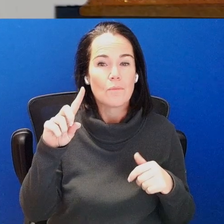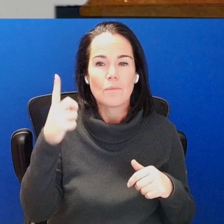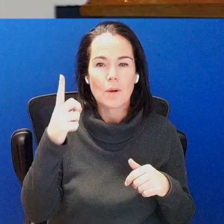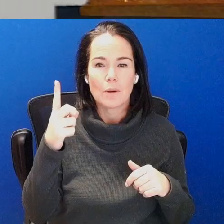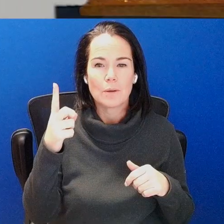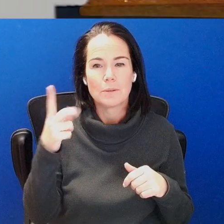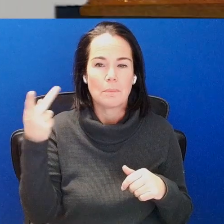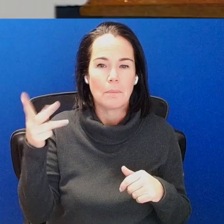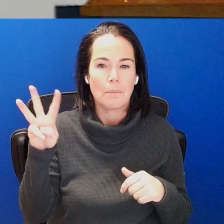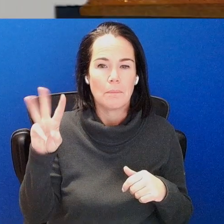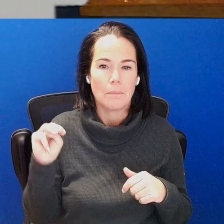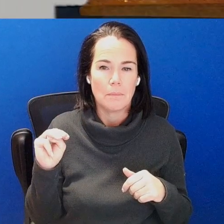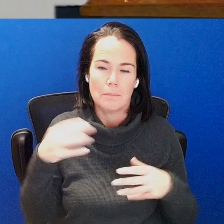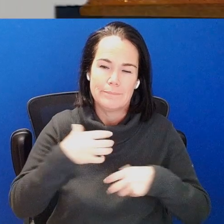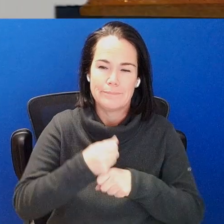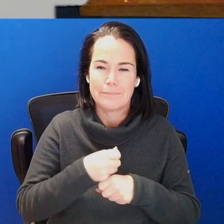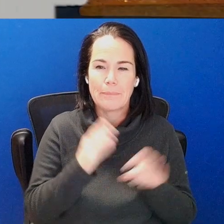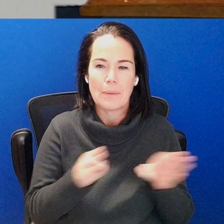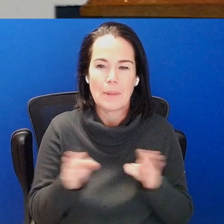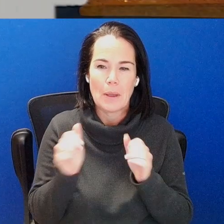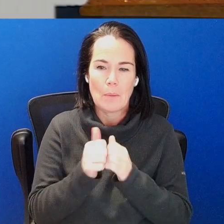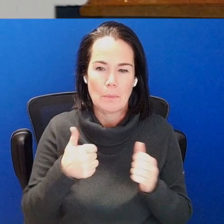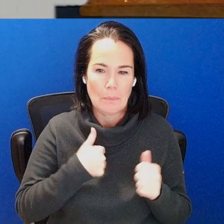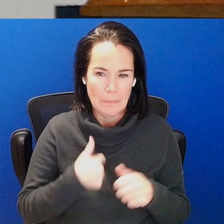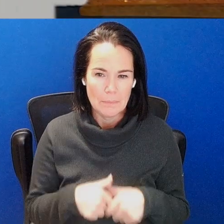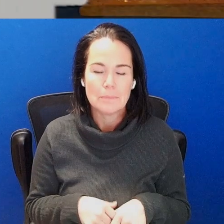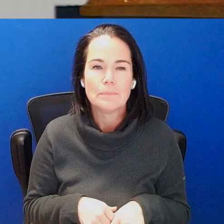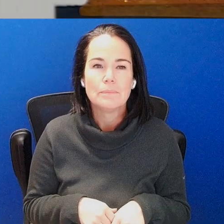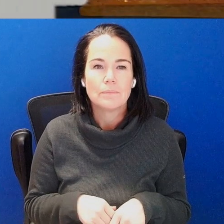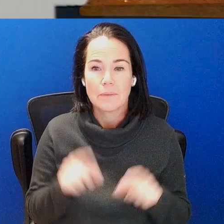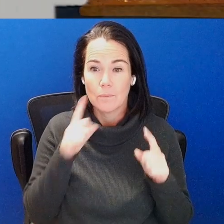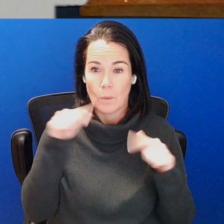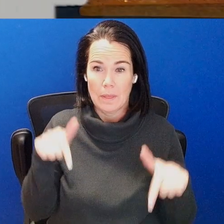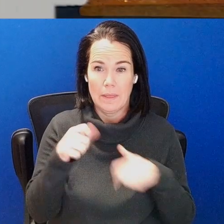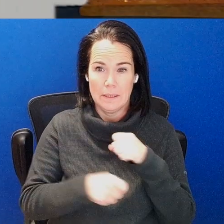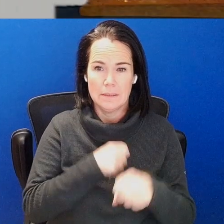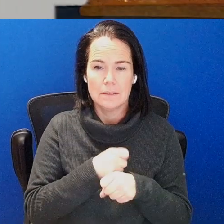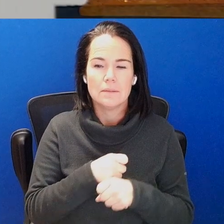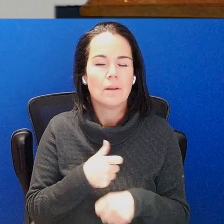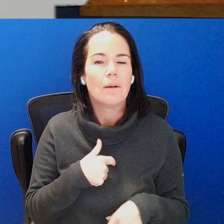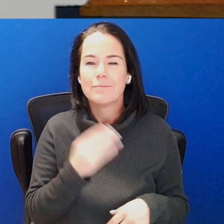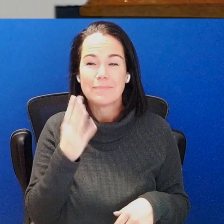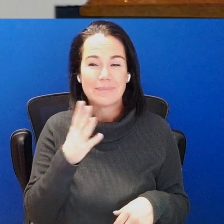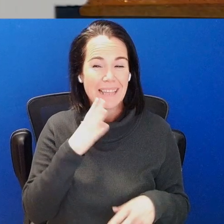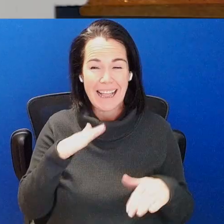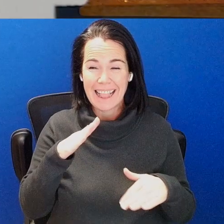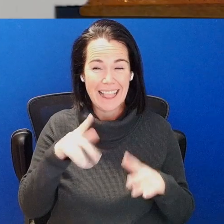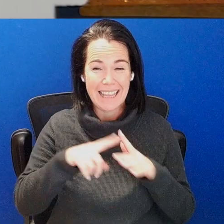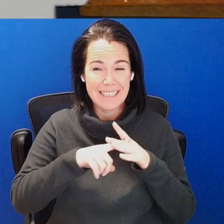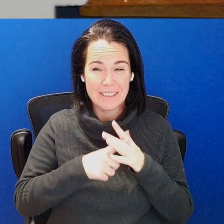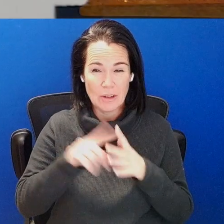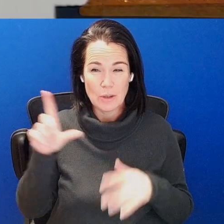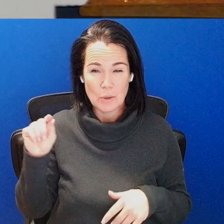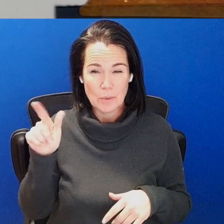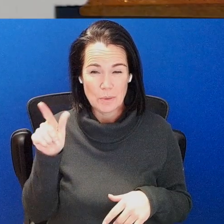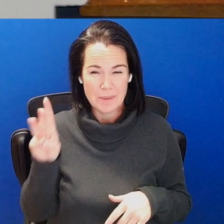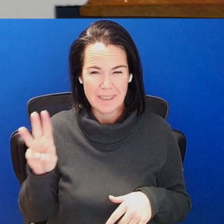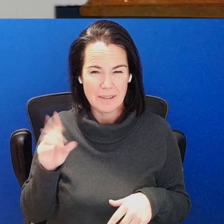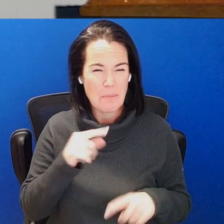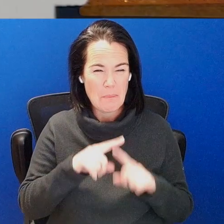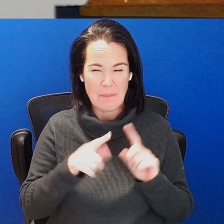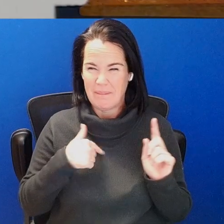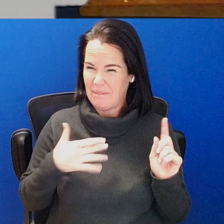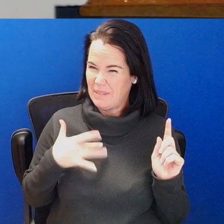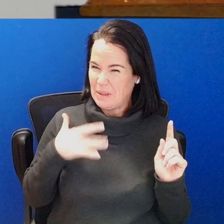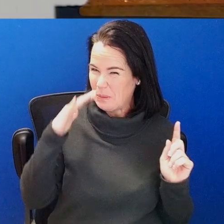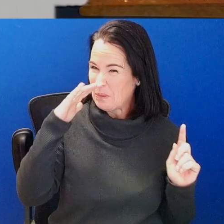first plan with me of this year. It is not quite 2026, so I think that might be why